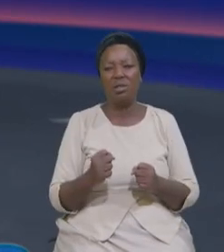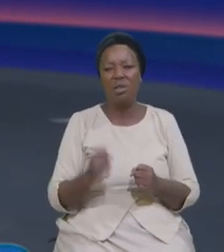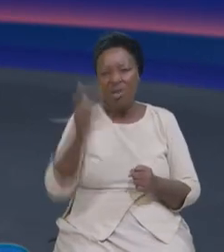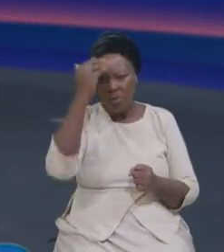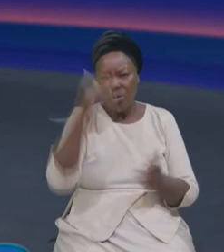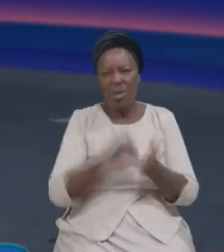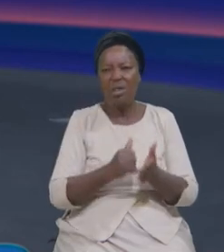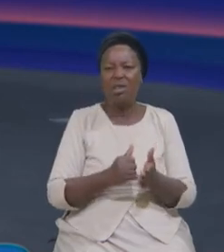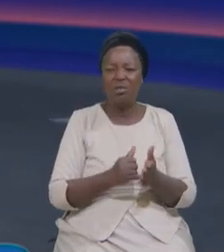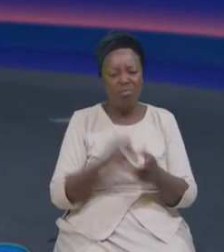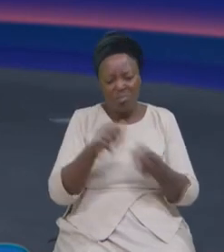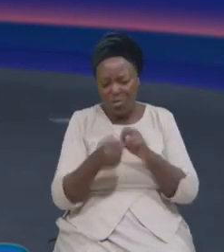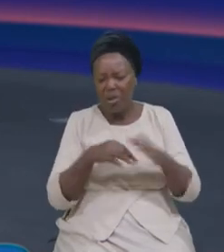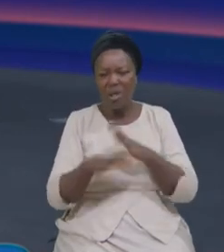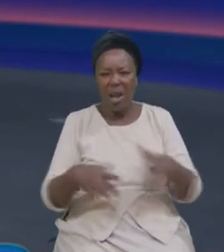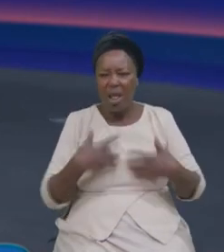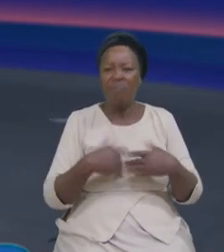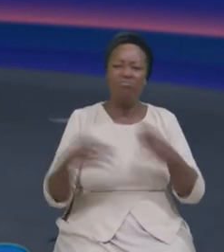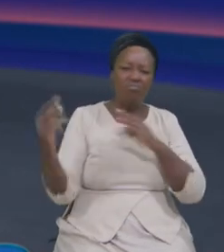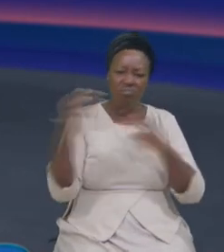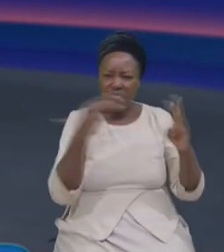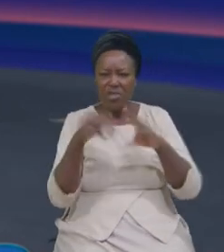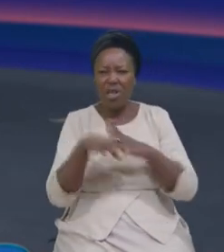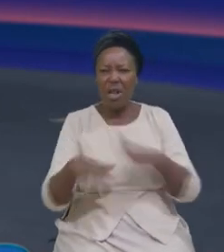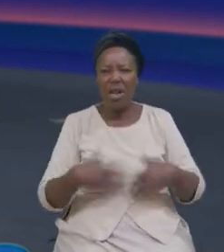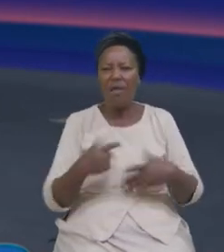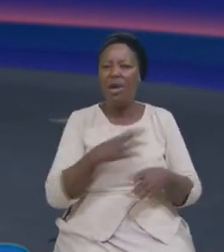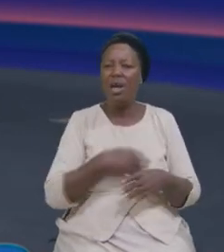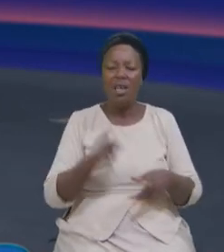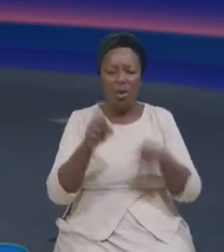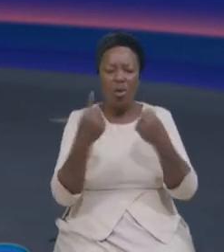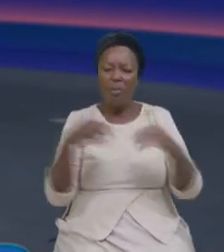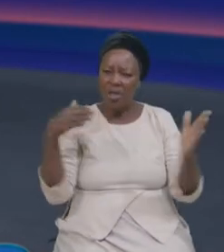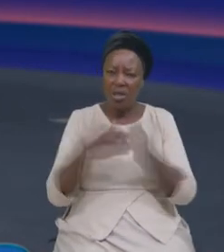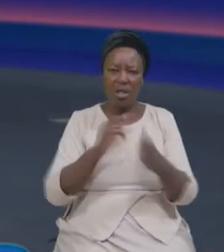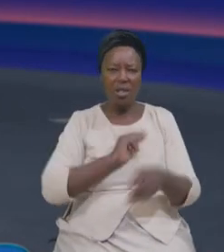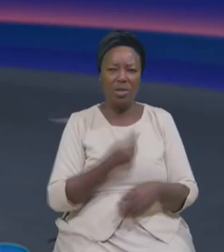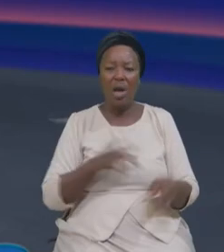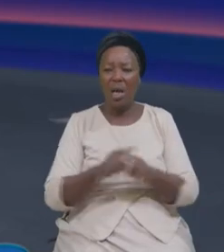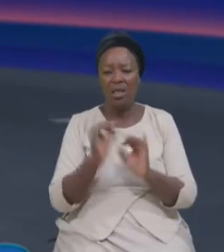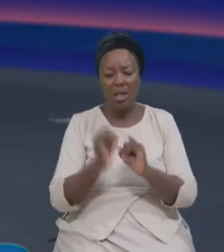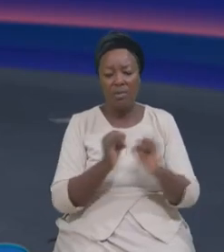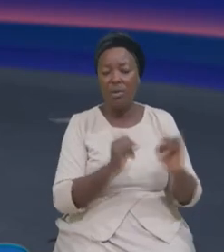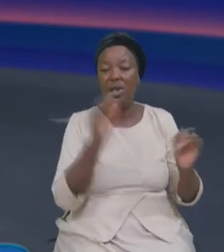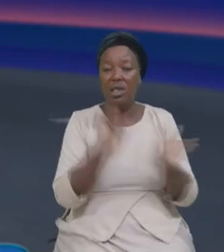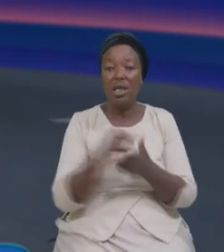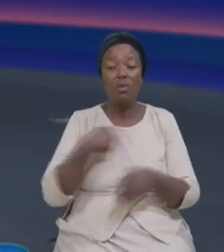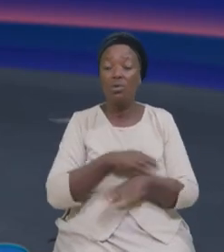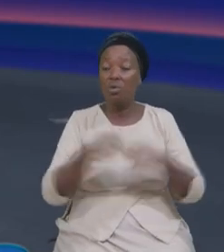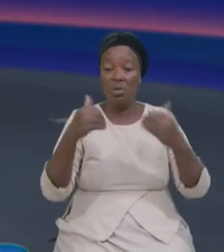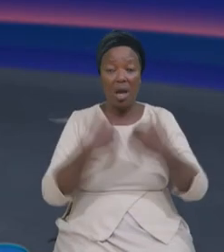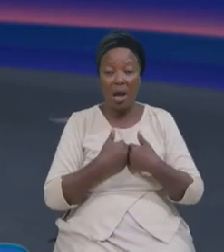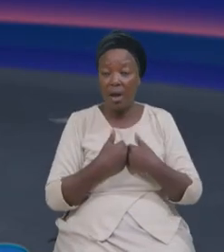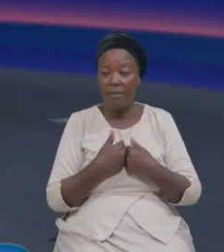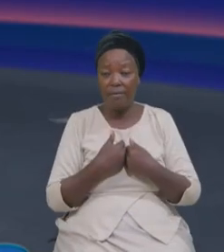in life, and the wars that are waged against us as individuals that we do not